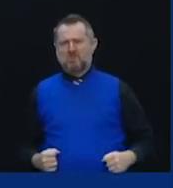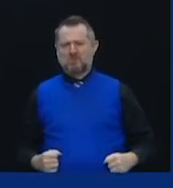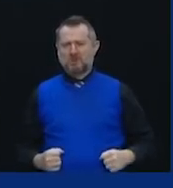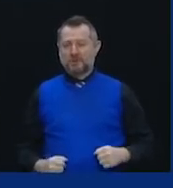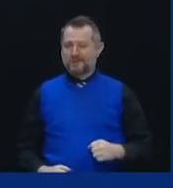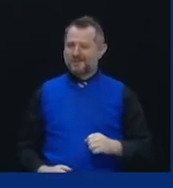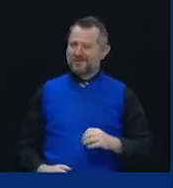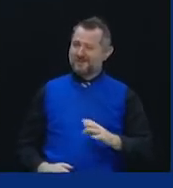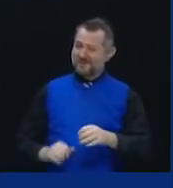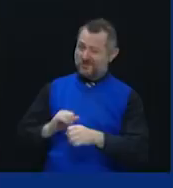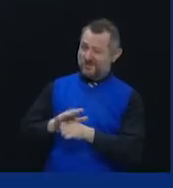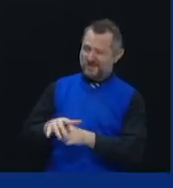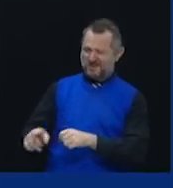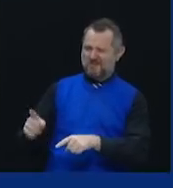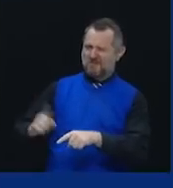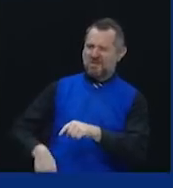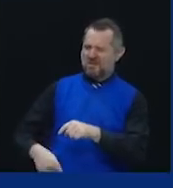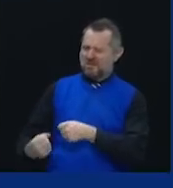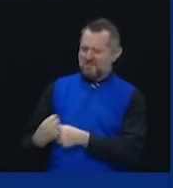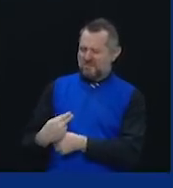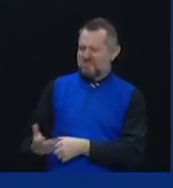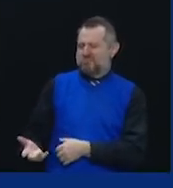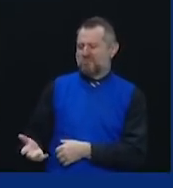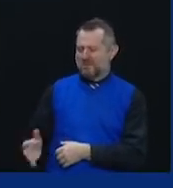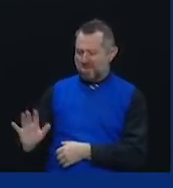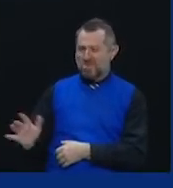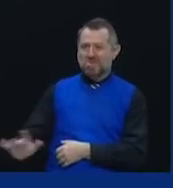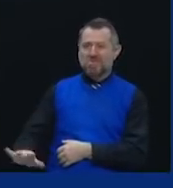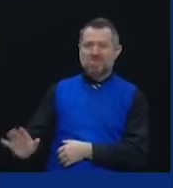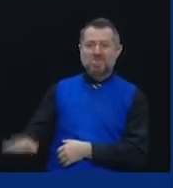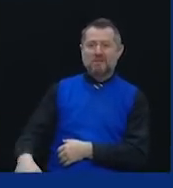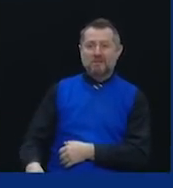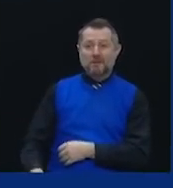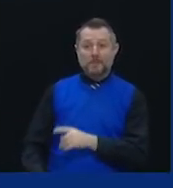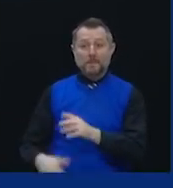COVID can't beat me. That's baloney.